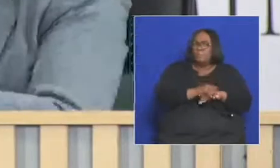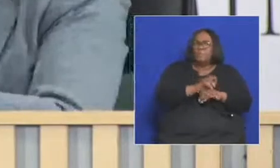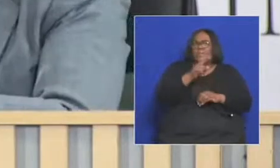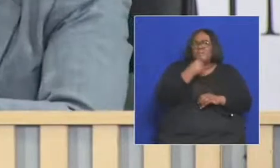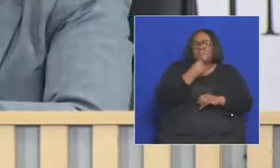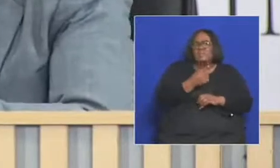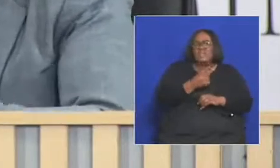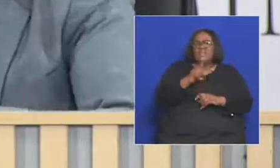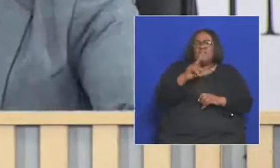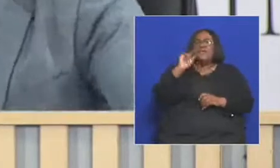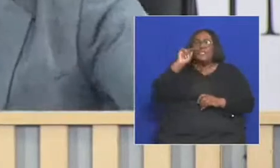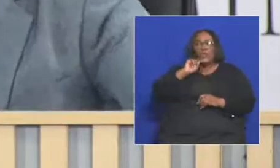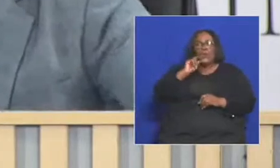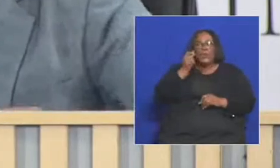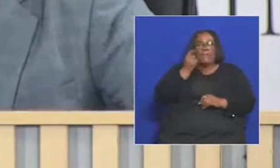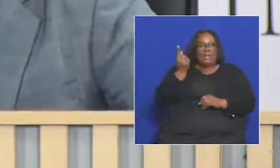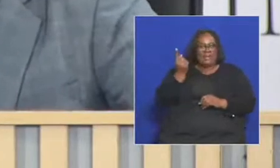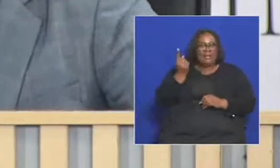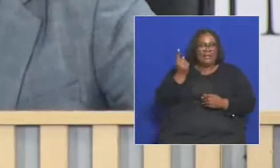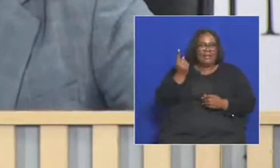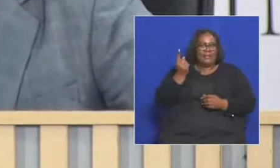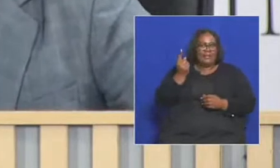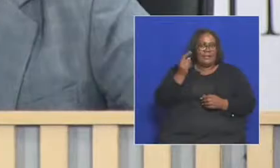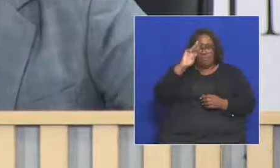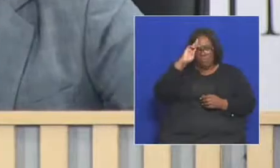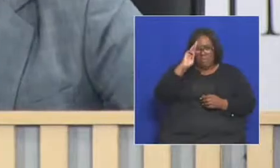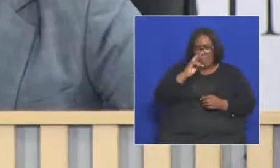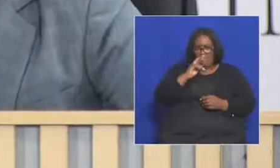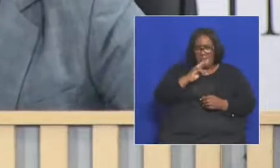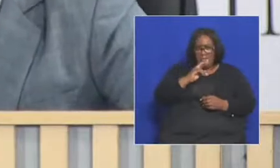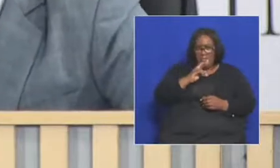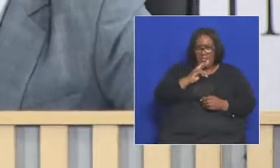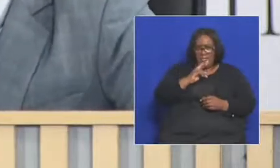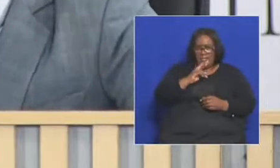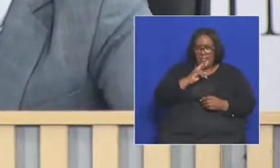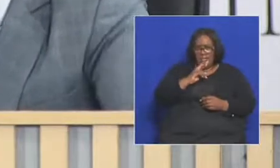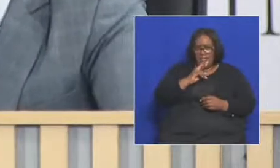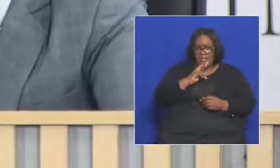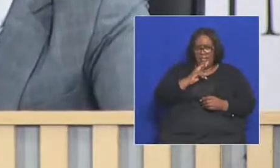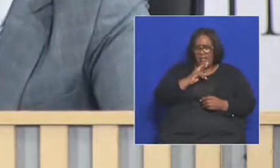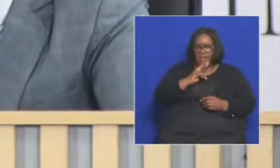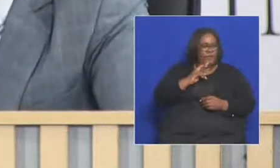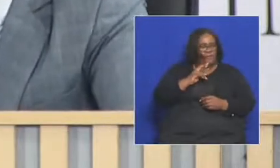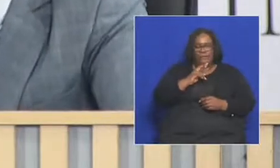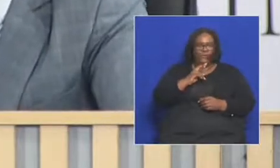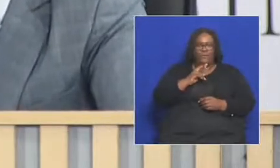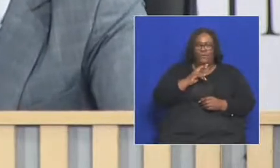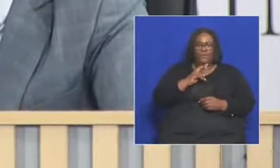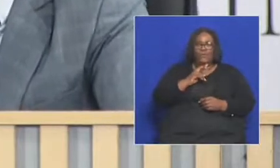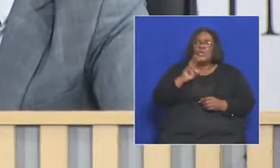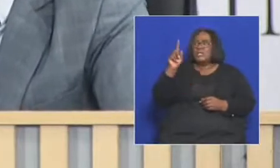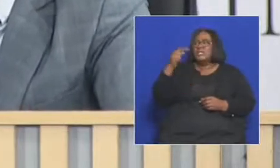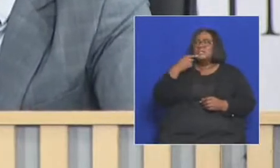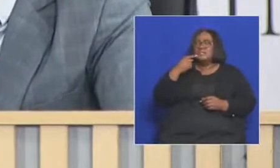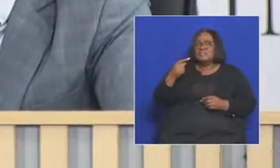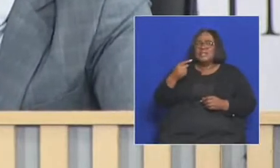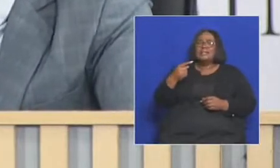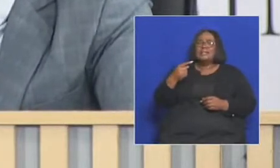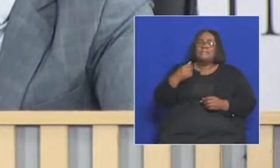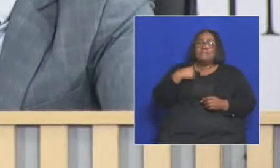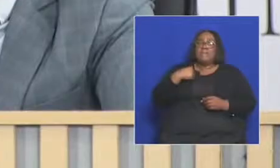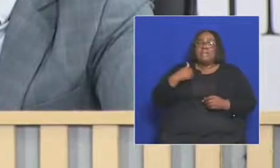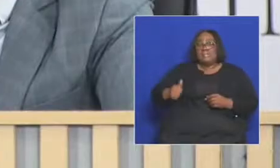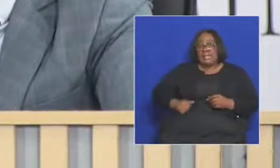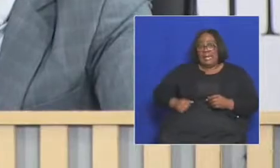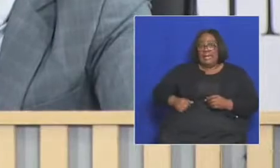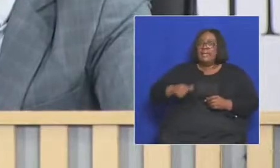man. You recall us having that conversation? No, I said he called me son and I called him Baba. Yes, and that there